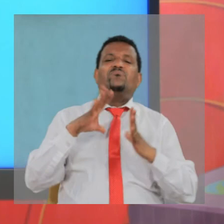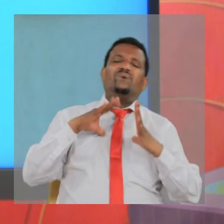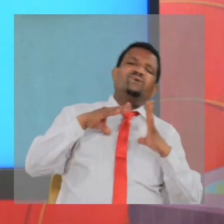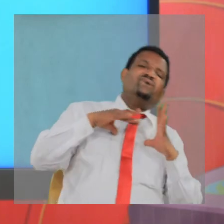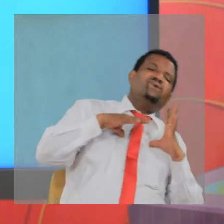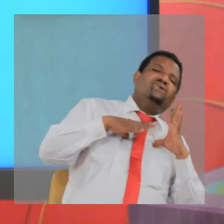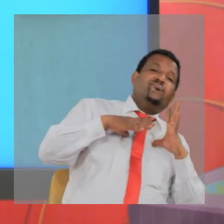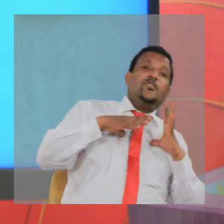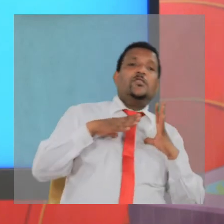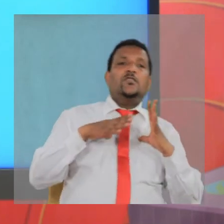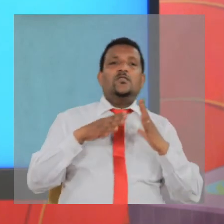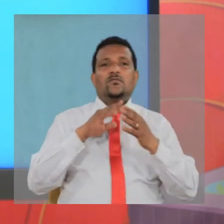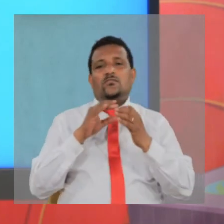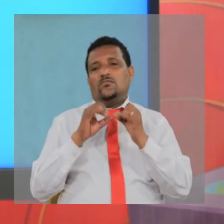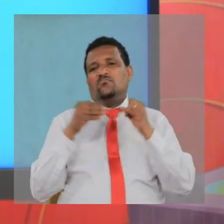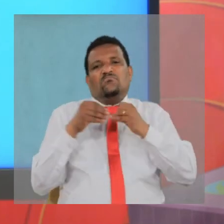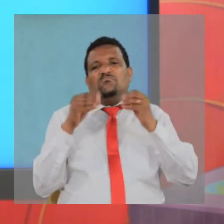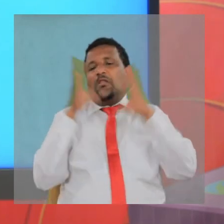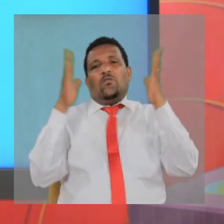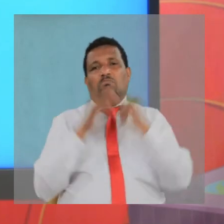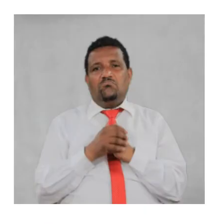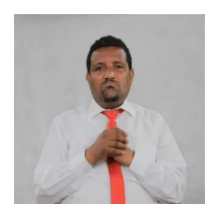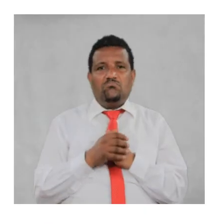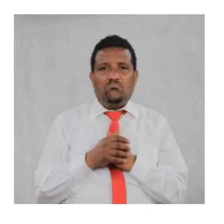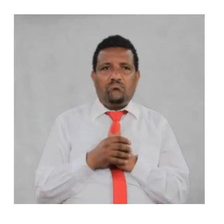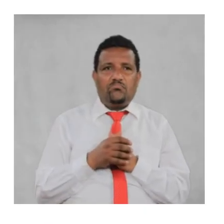is generally elastic.